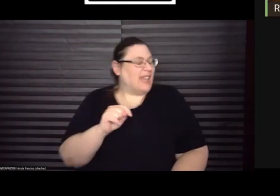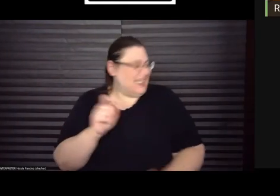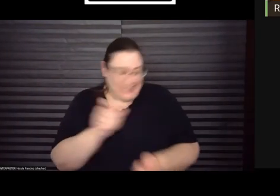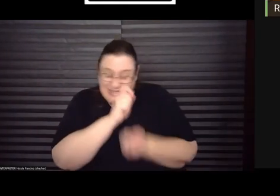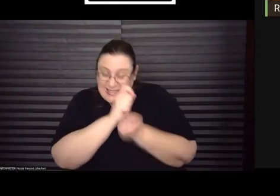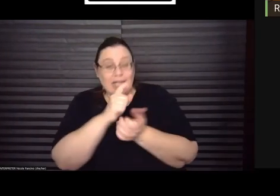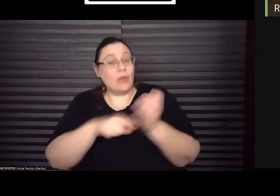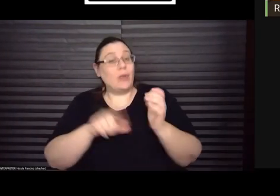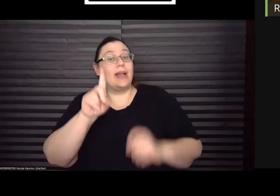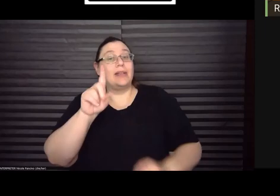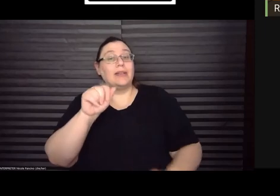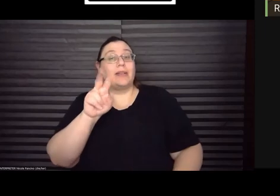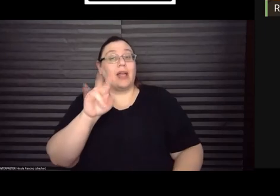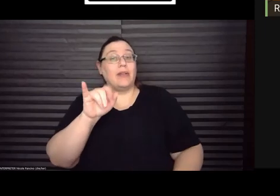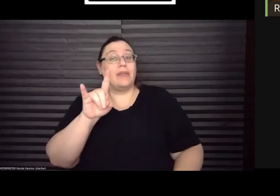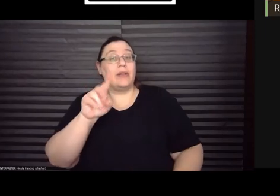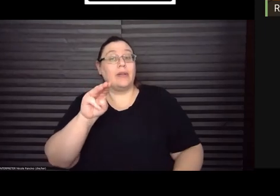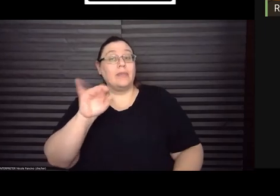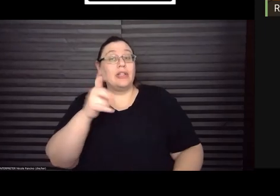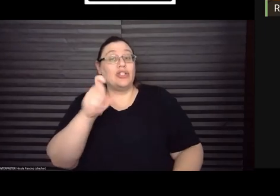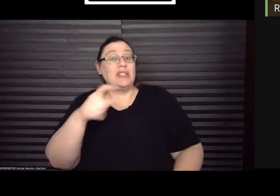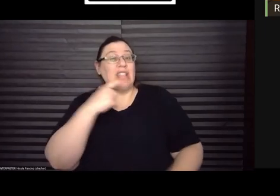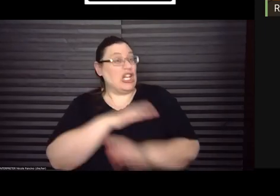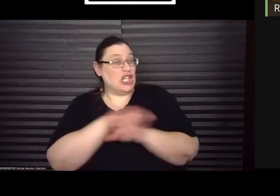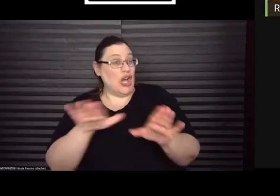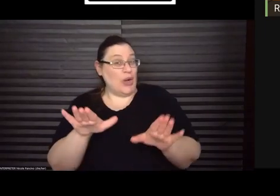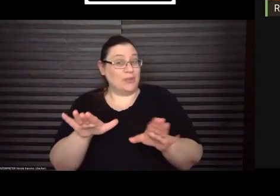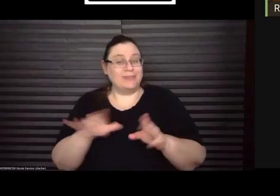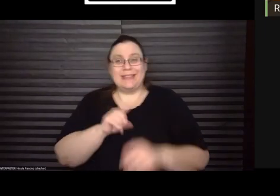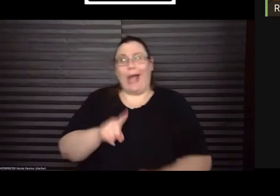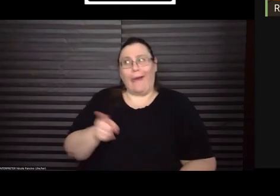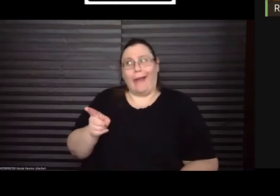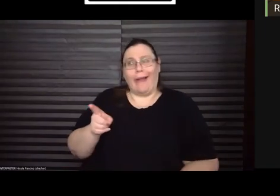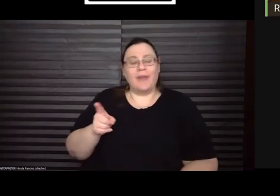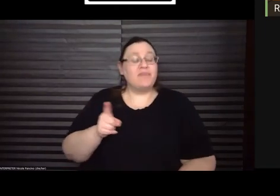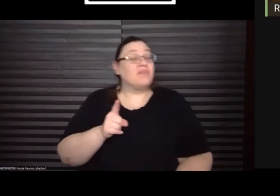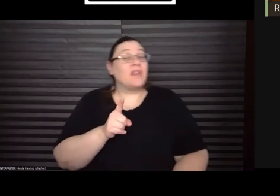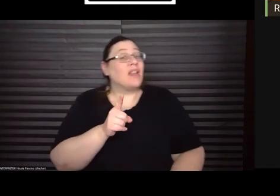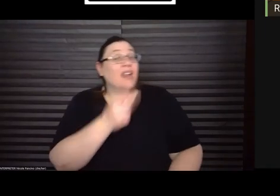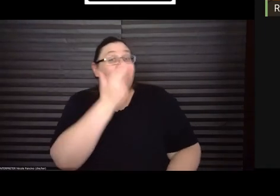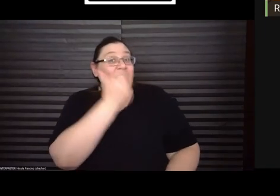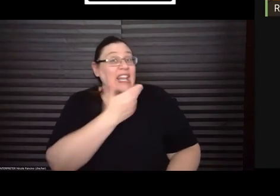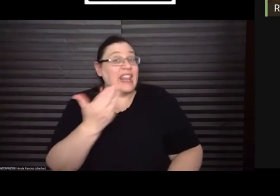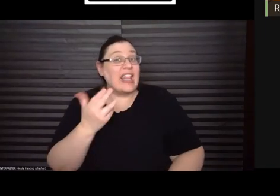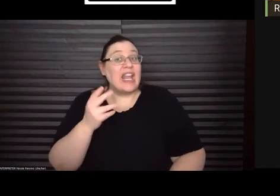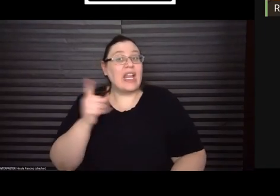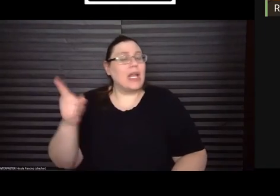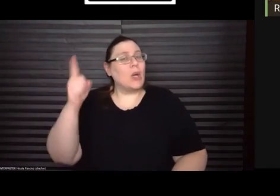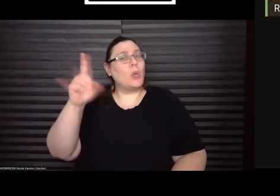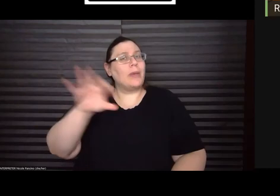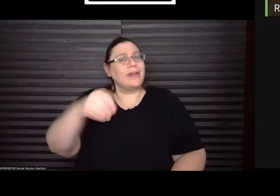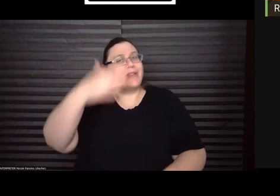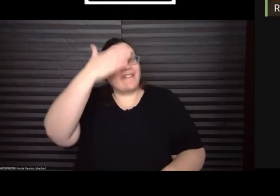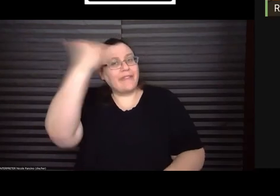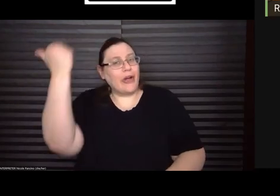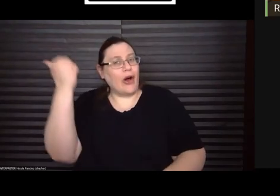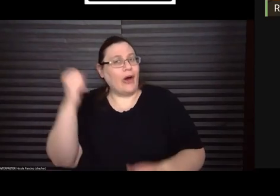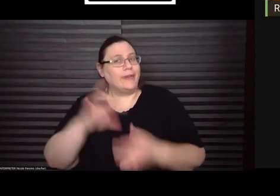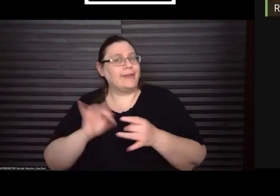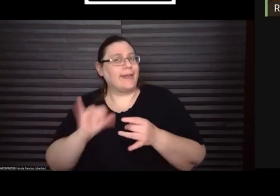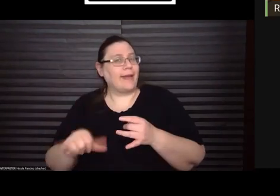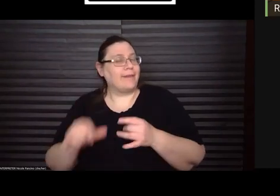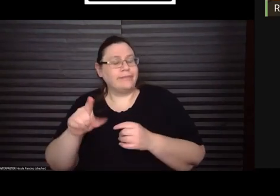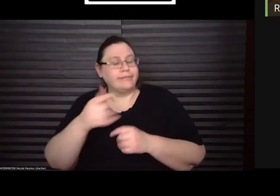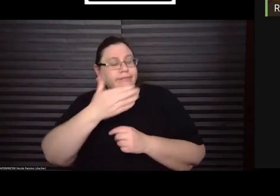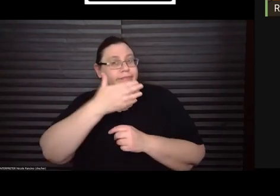way David Mitchell said not to. Right. Exactly. But he then, it's funny because he had completely forgotten about that.